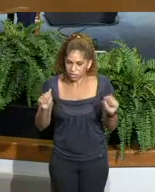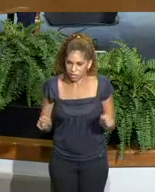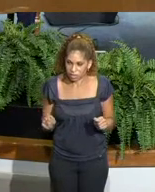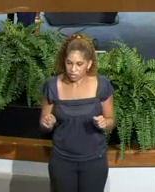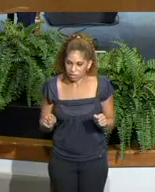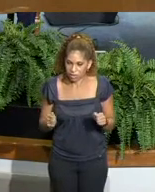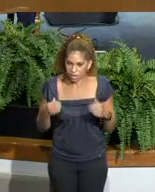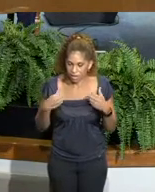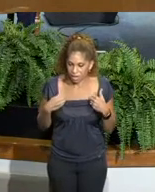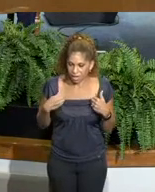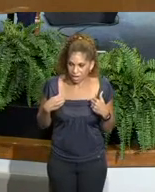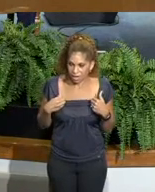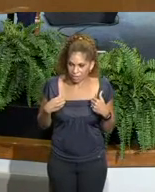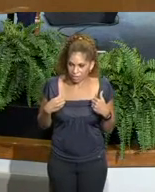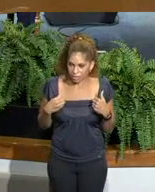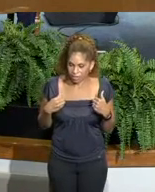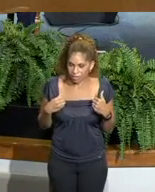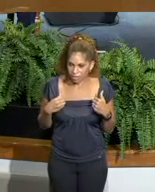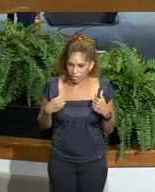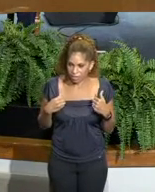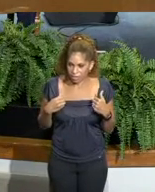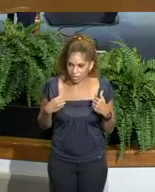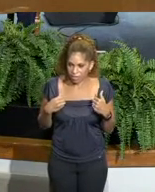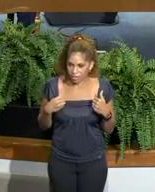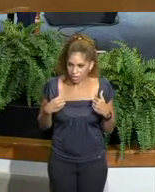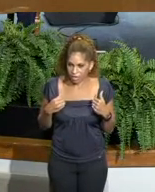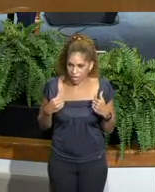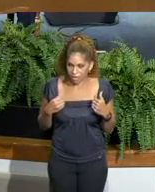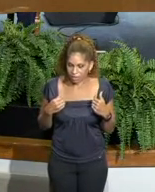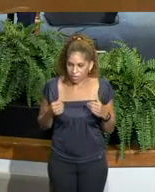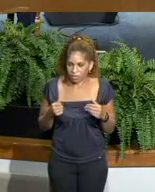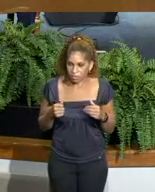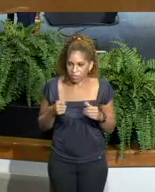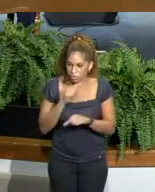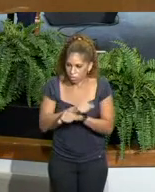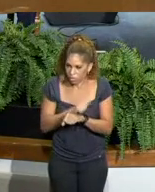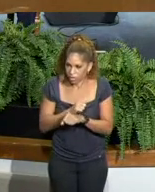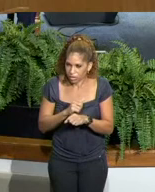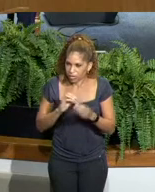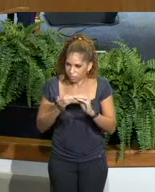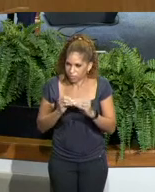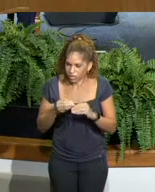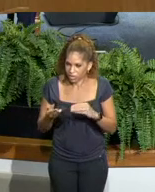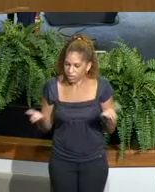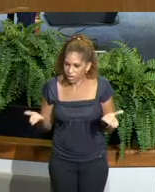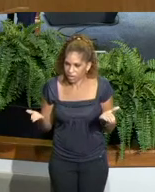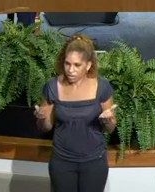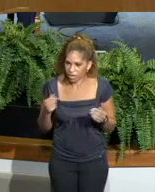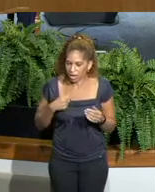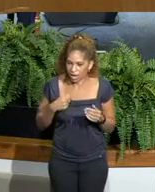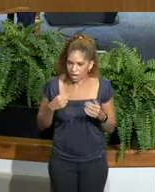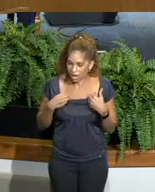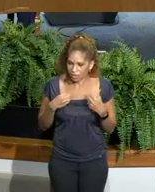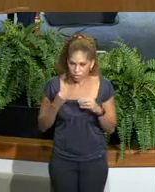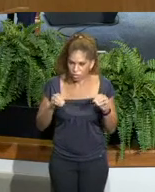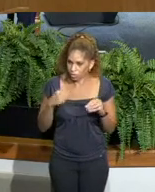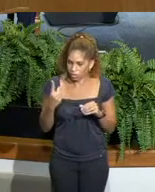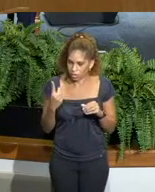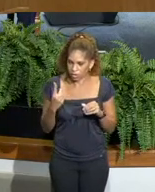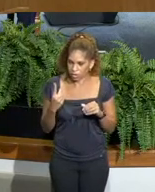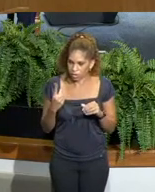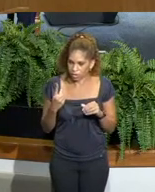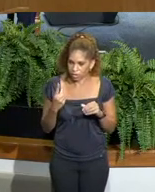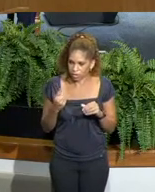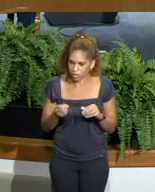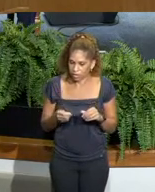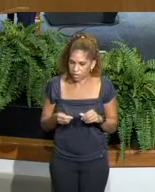and capacity to fix things. I have no one to throw